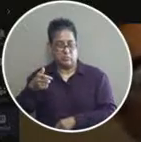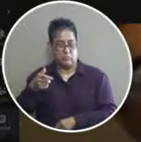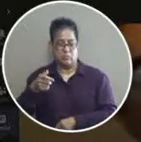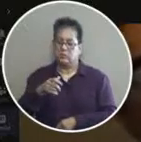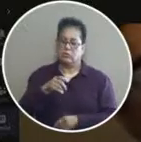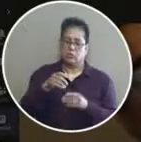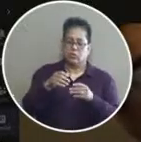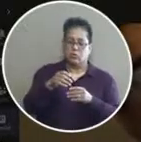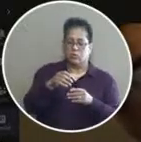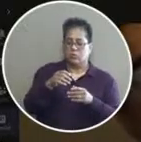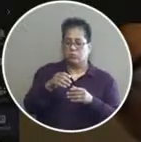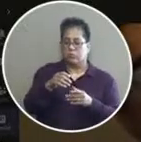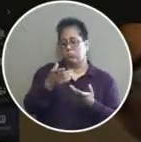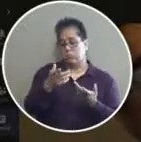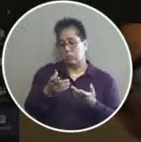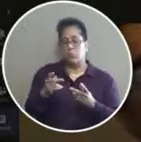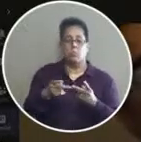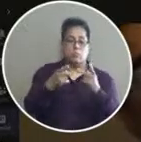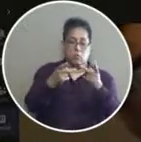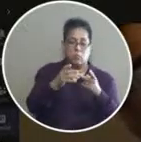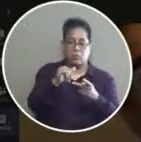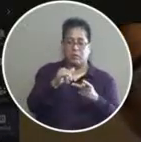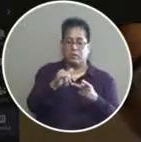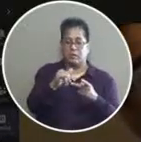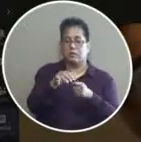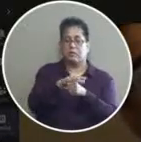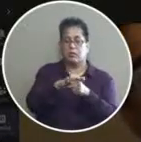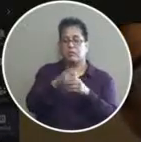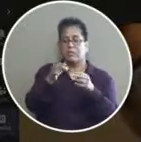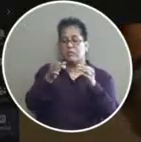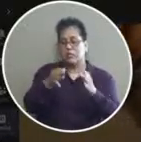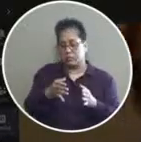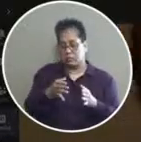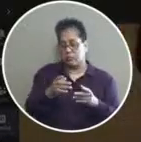The court did vote on it. It was proposed by the county judge.